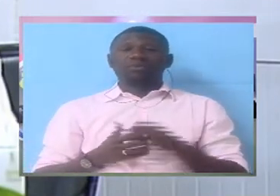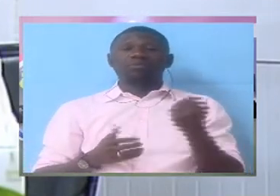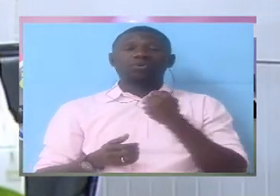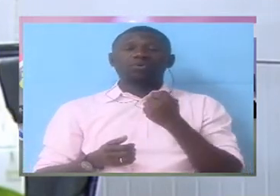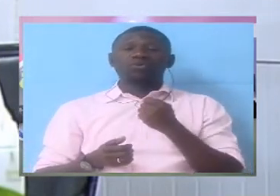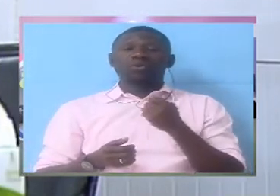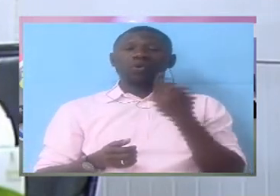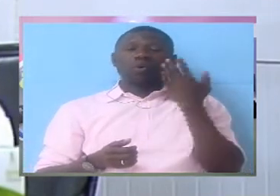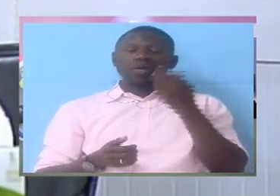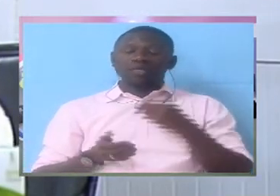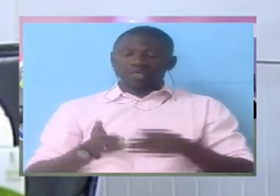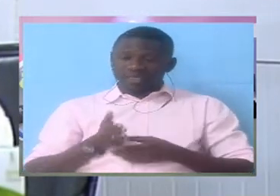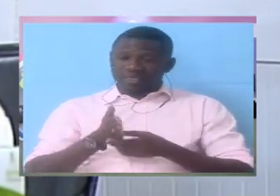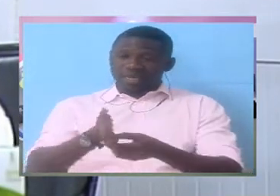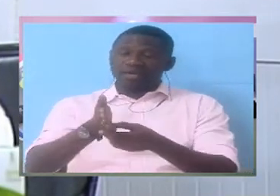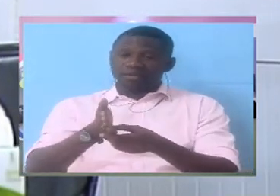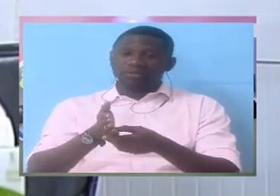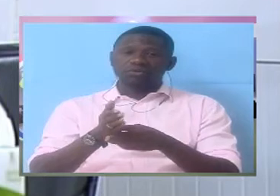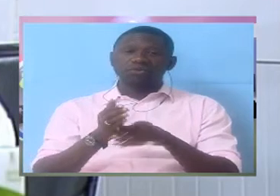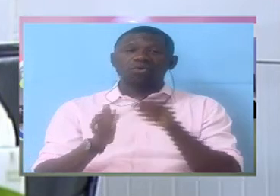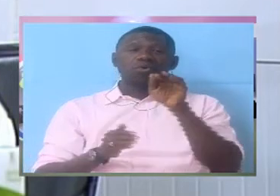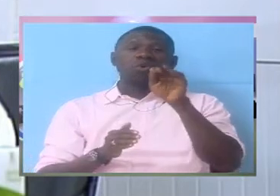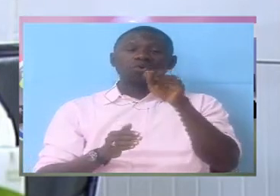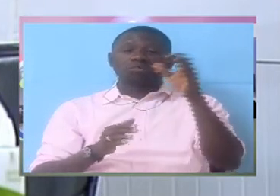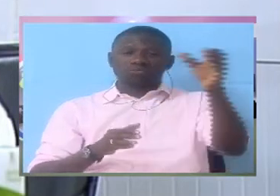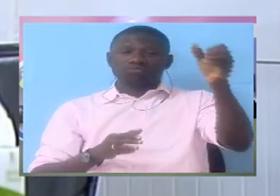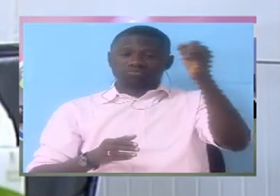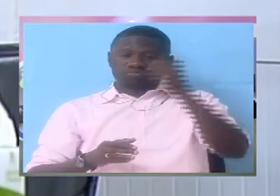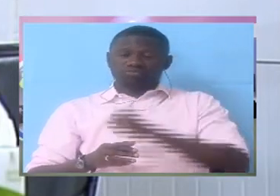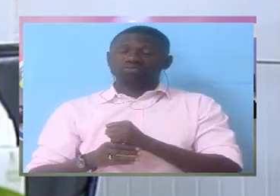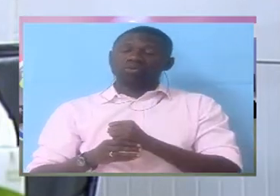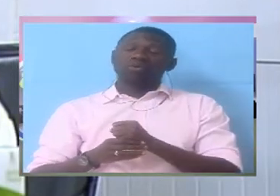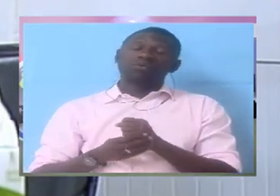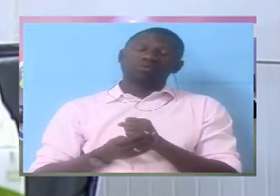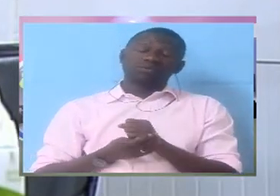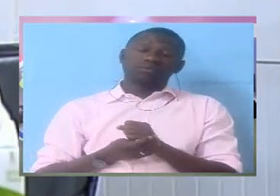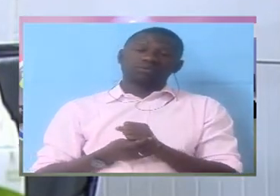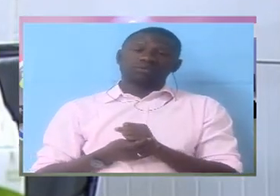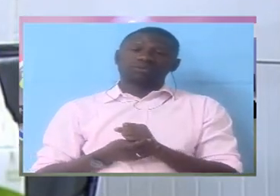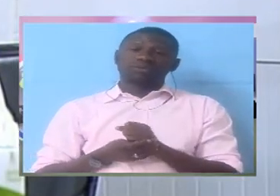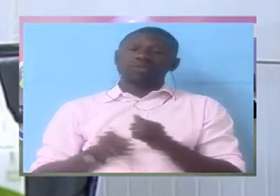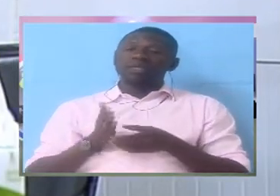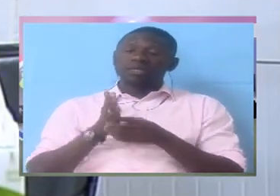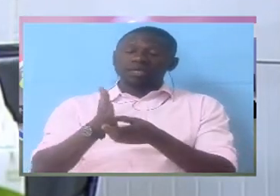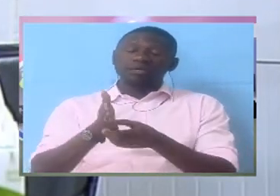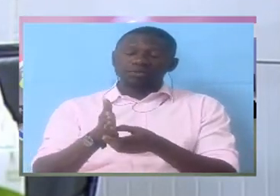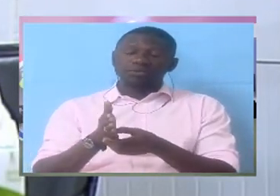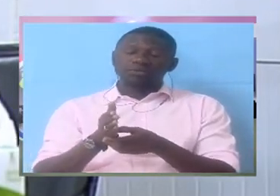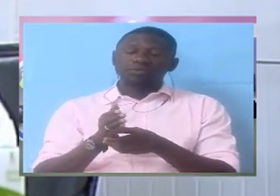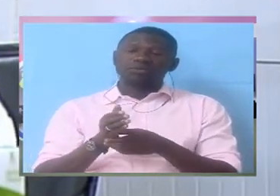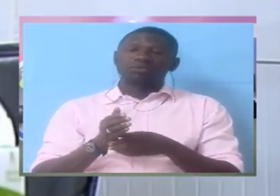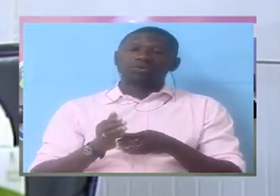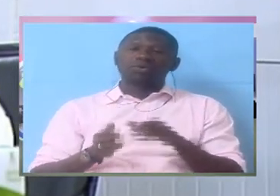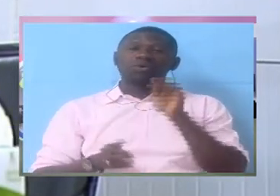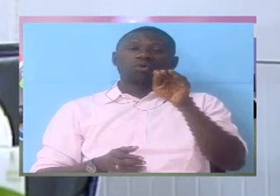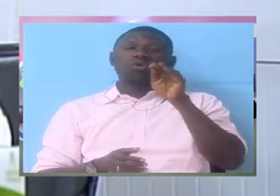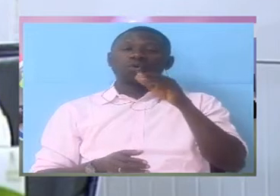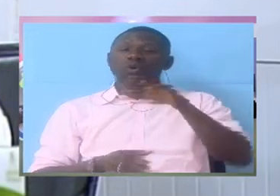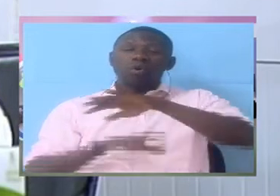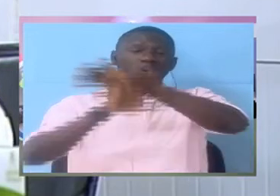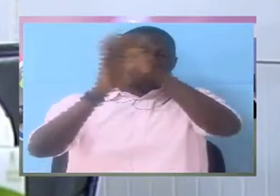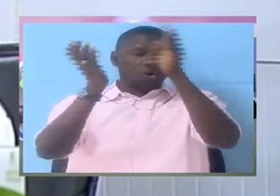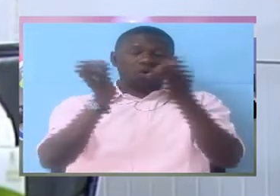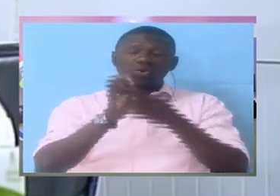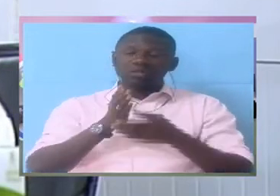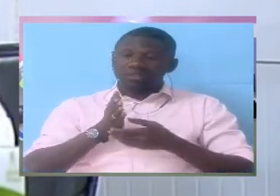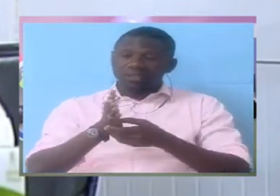summons gatu director ka commandiro ke almost the director general summons all the directors gatu director general wala